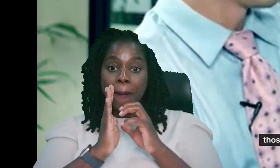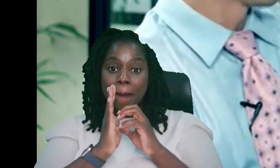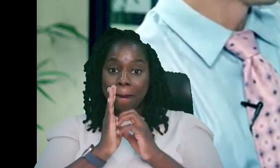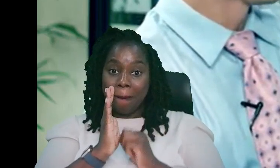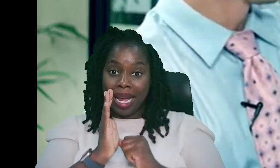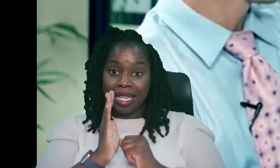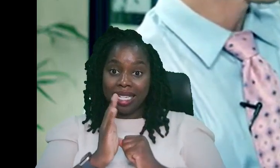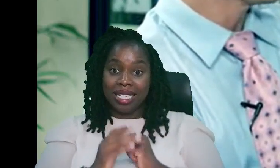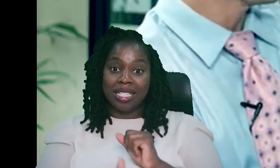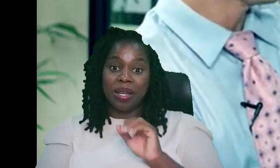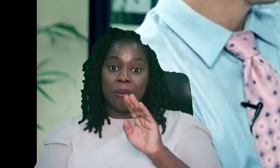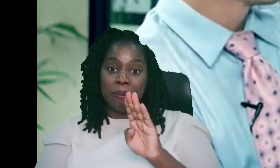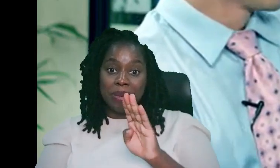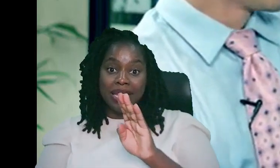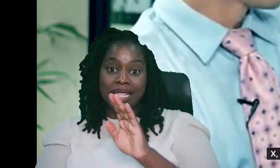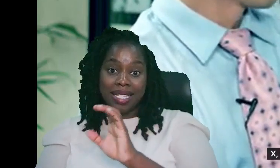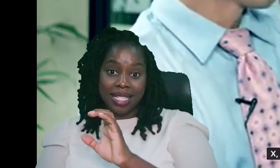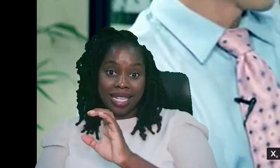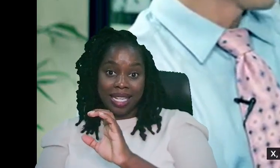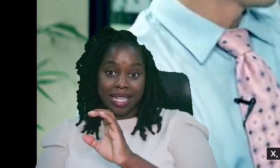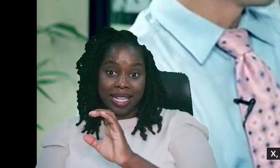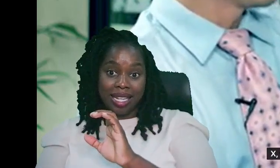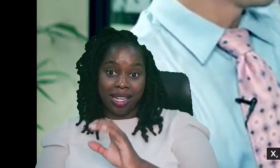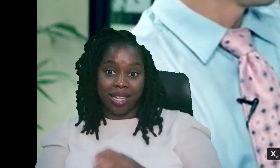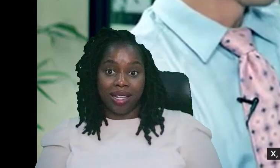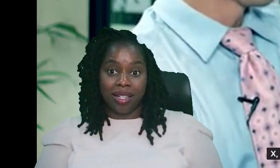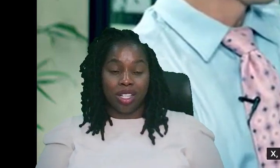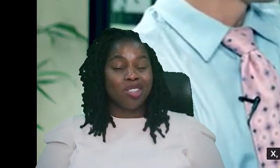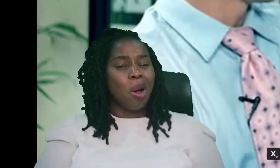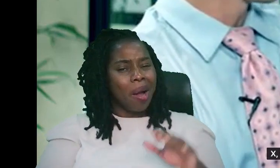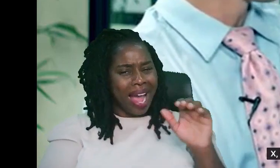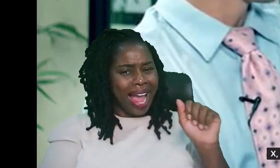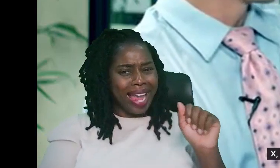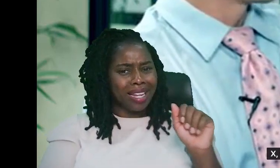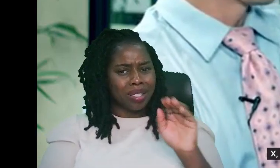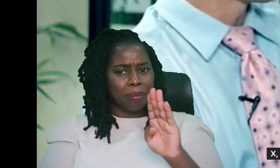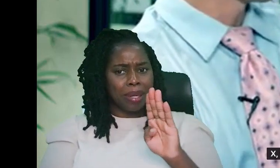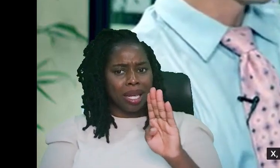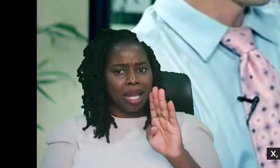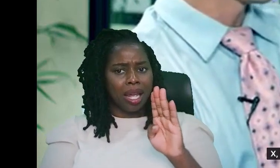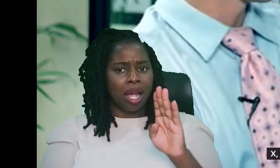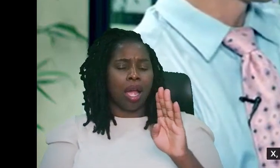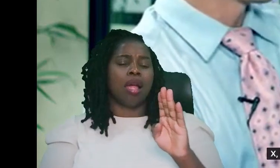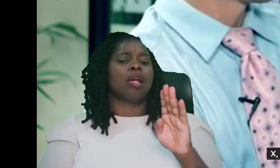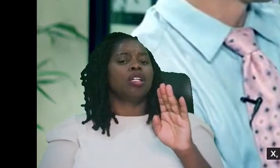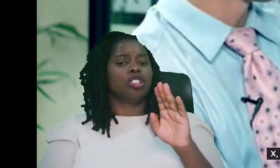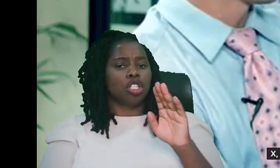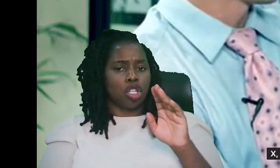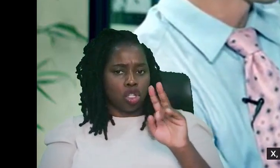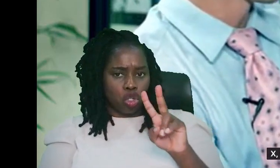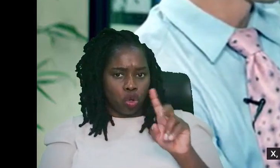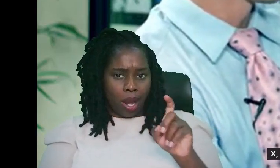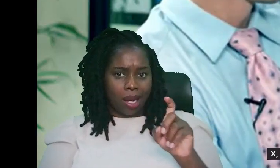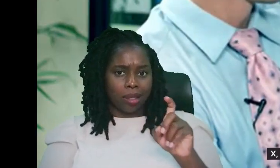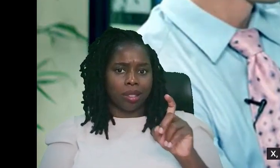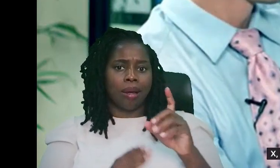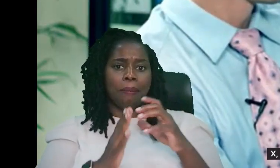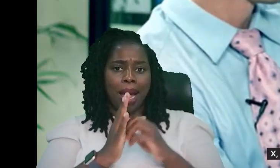to C. So from A to B, I get 2x minus x, which is just